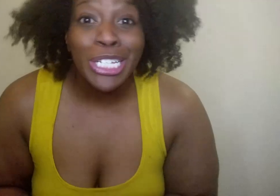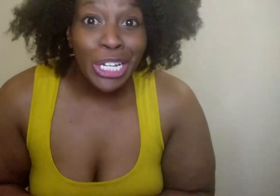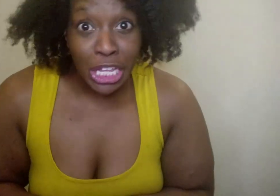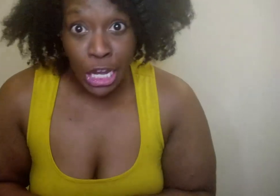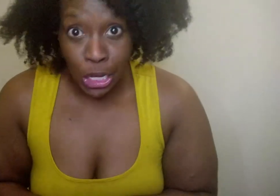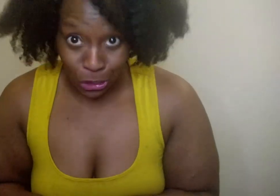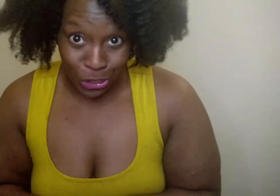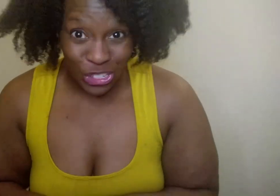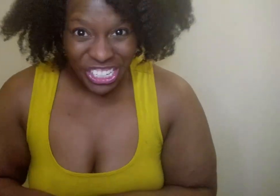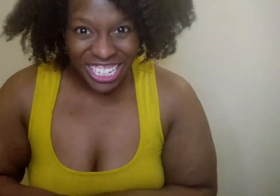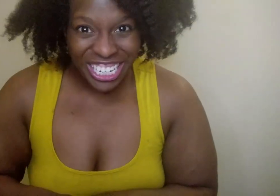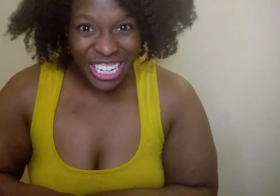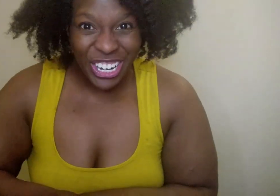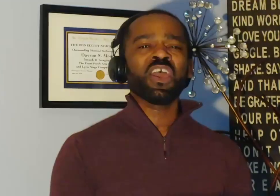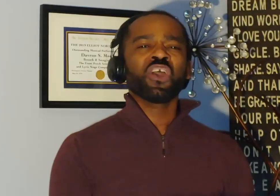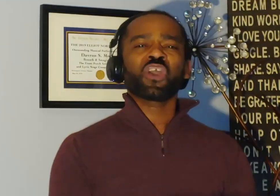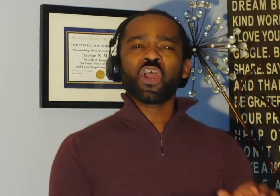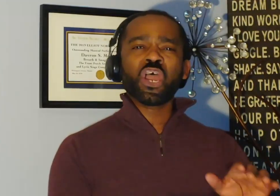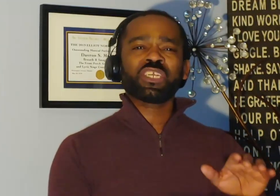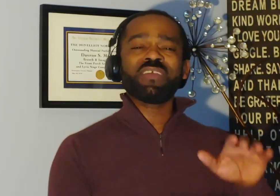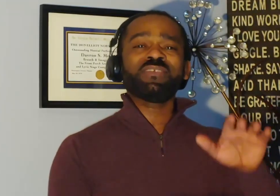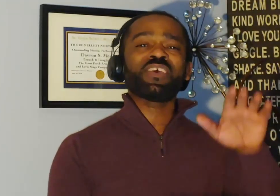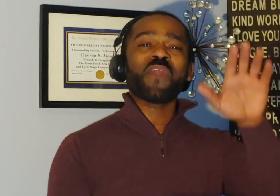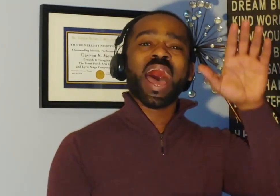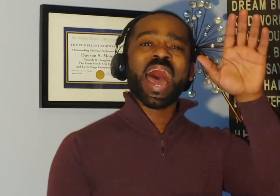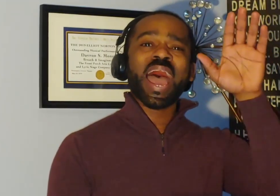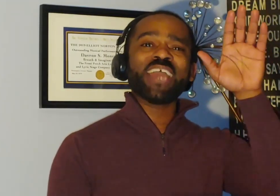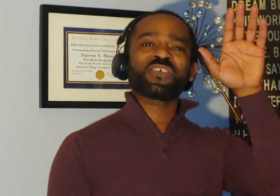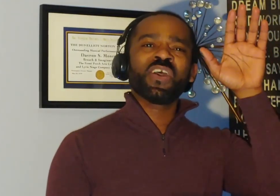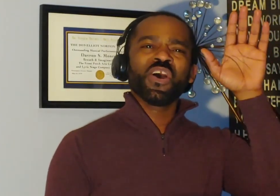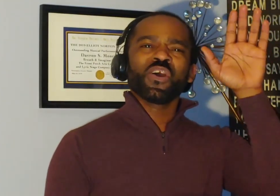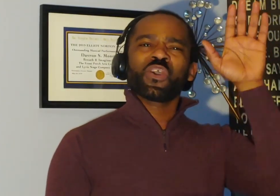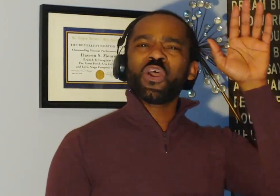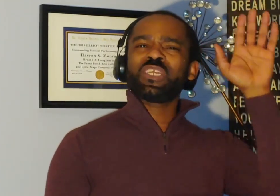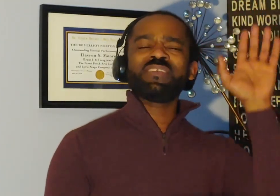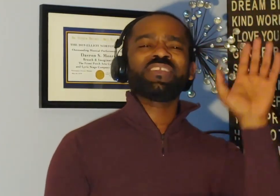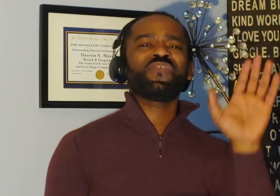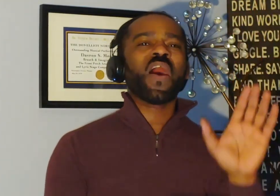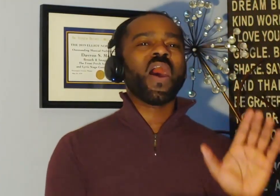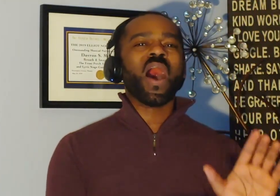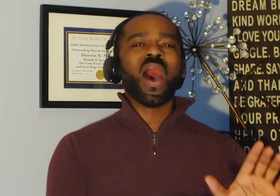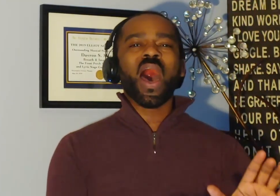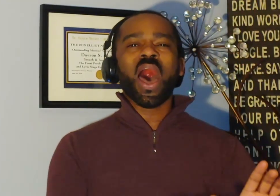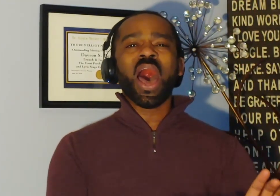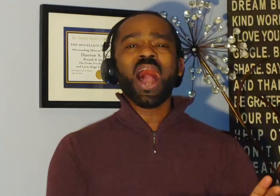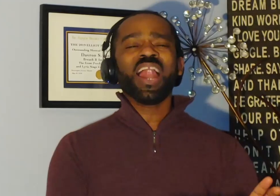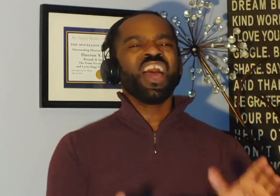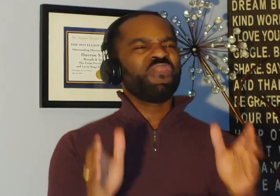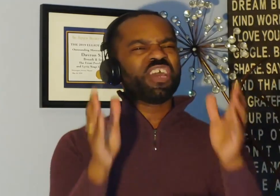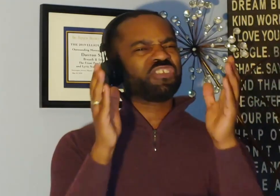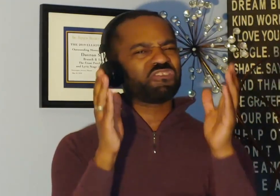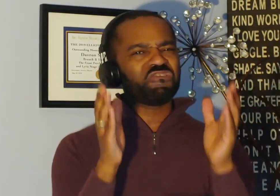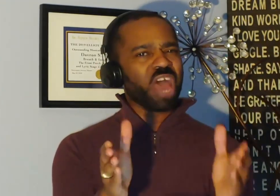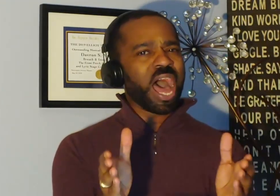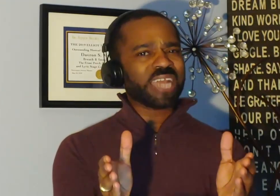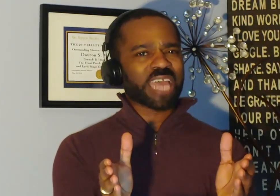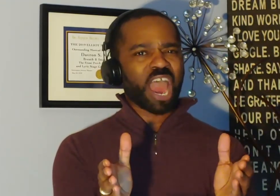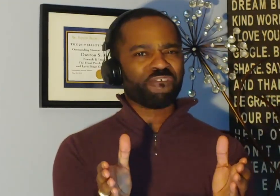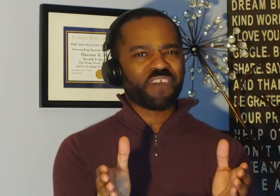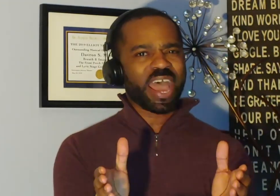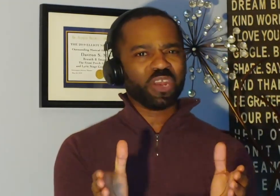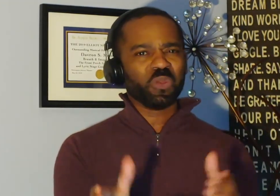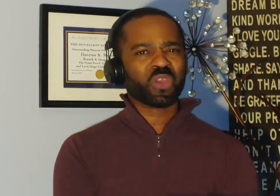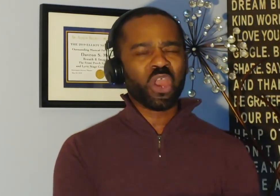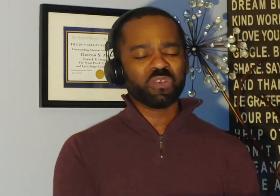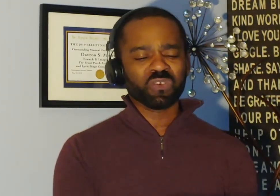the Boston theater scene. Curtains arise, curtains fall. This is not